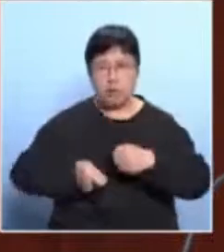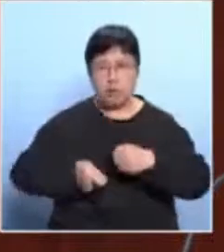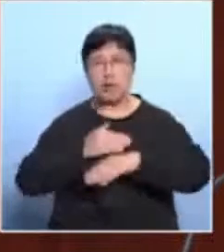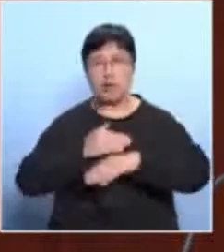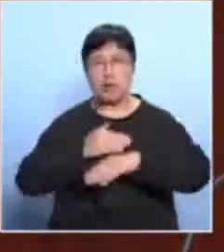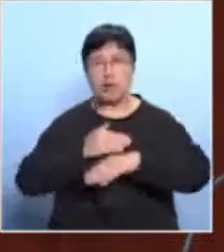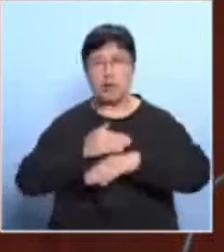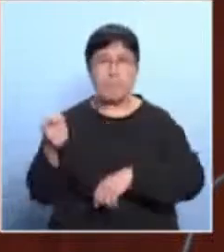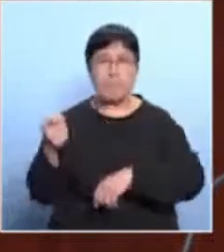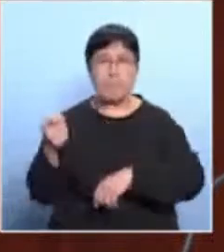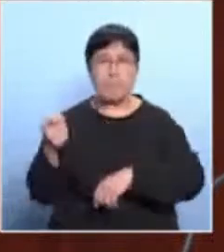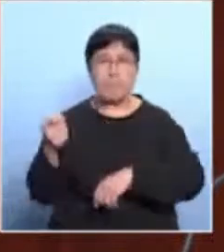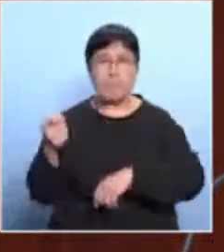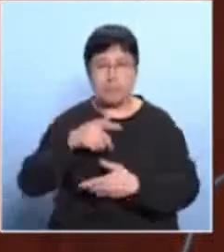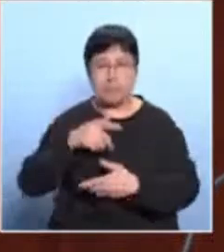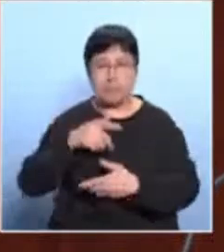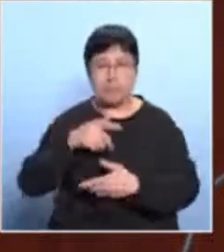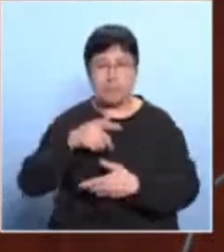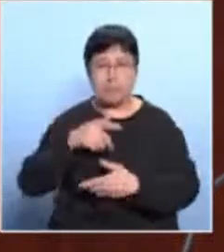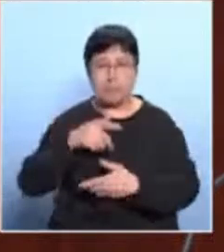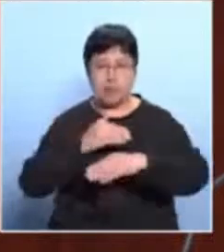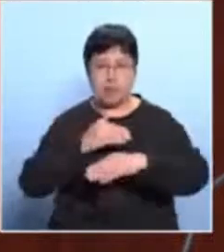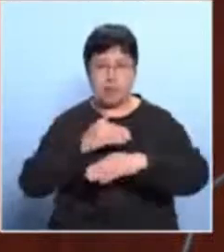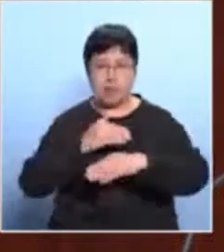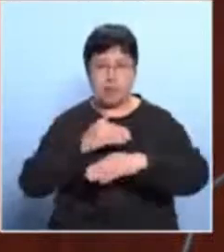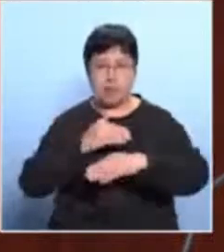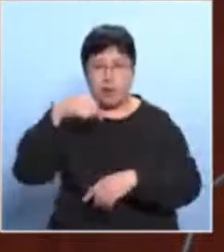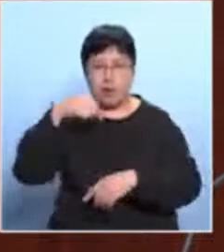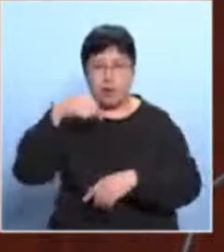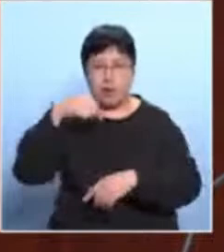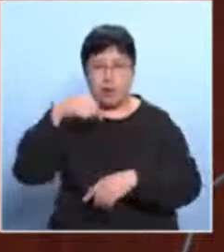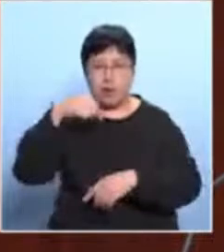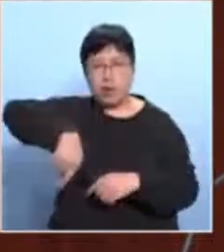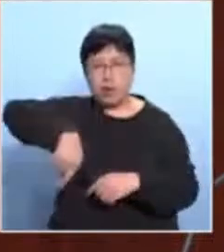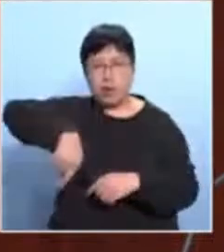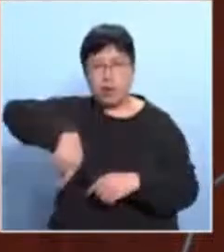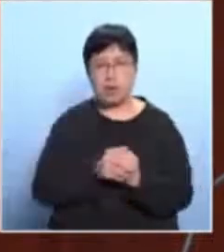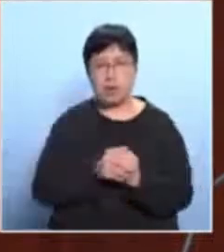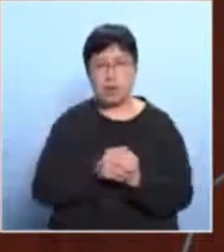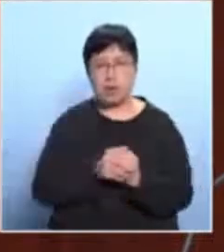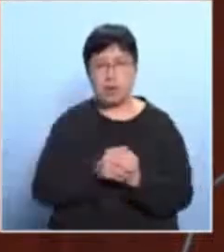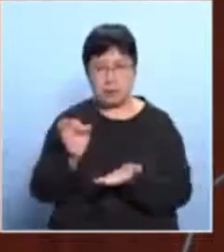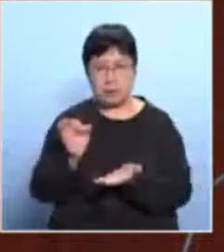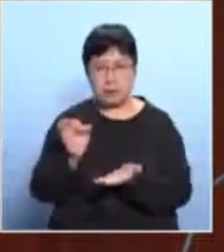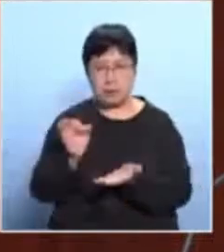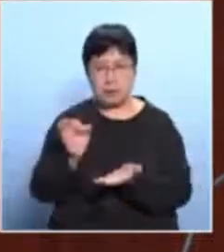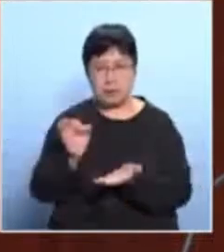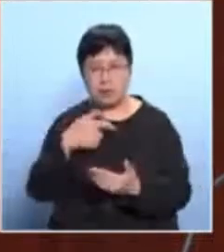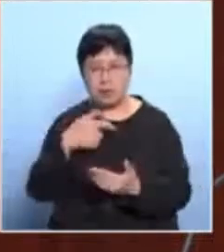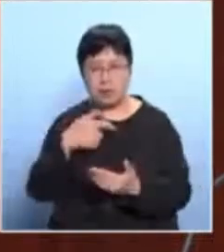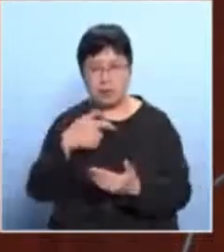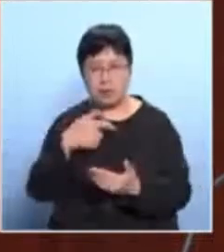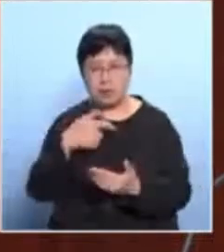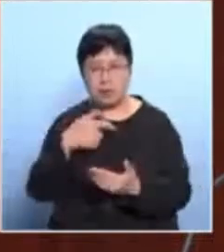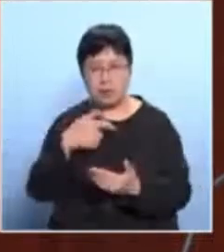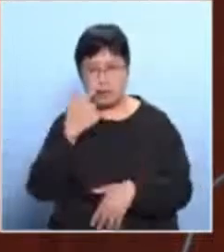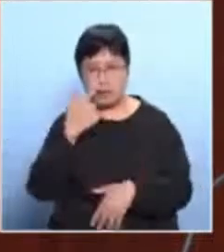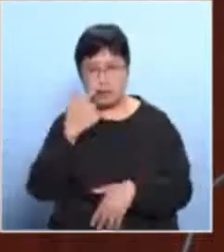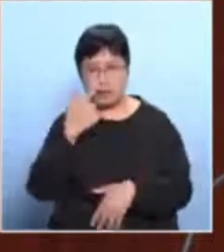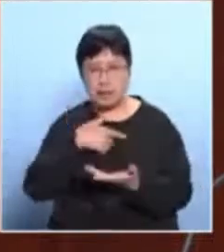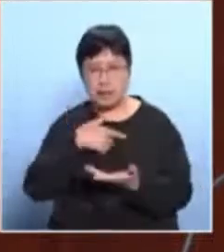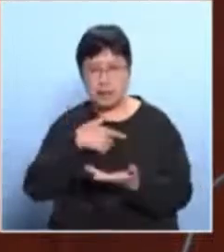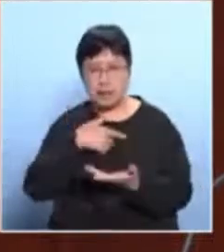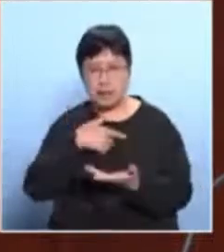Wu, Man Kam To, and Heng Yun Wai. Apart from driving the development of industries such as advanced construction,